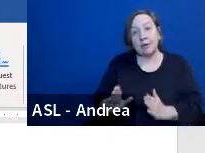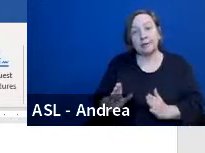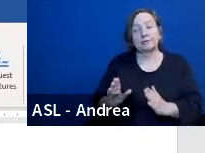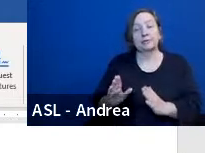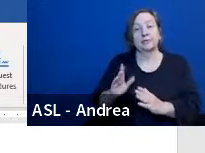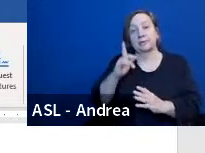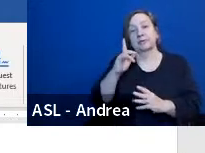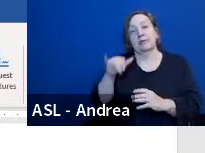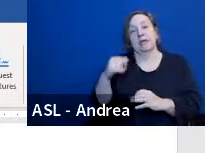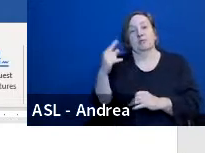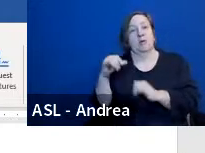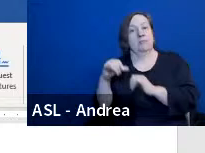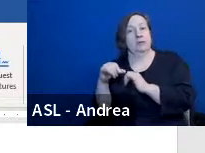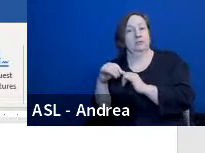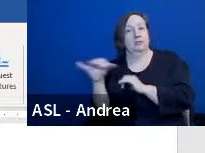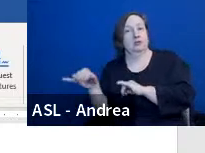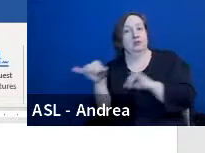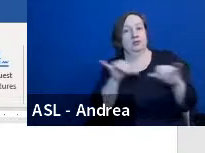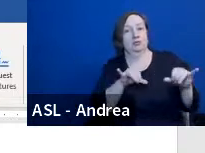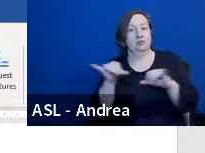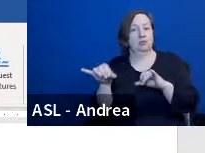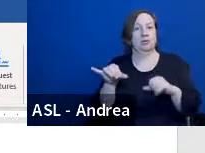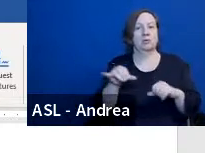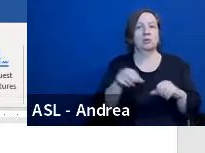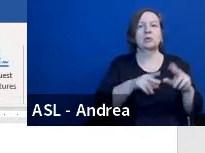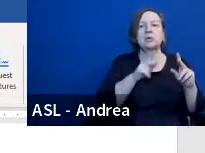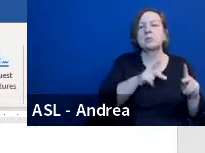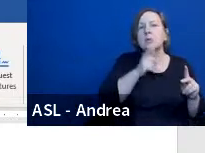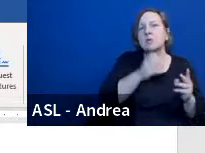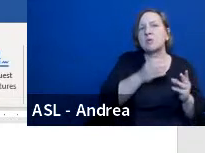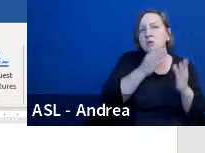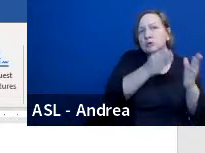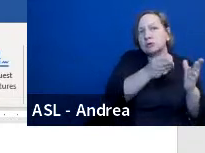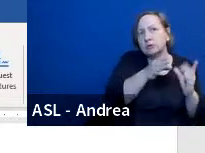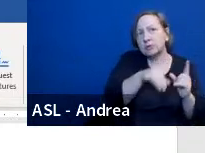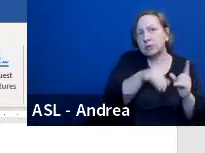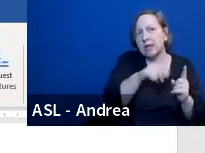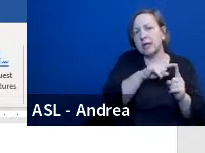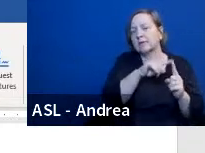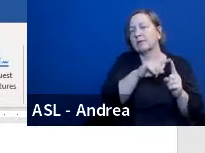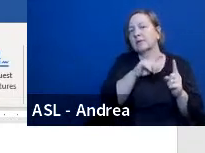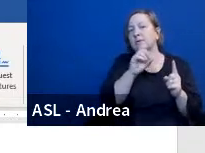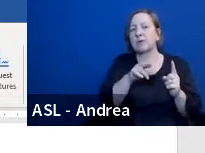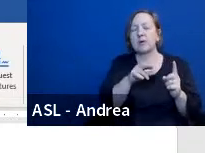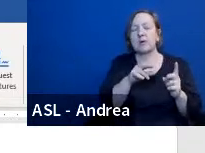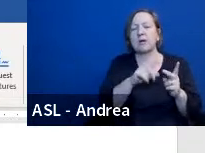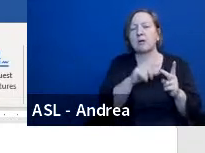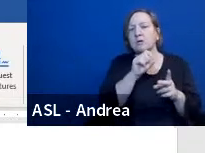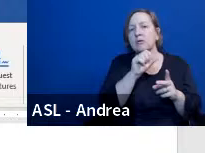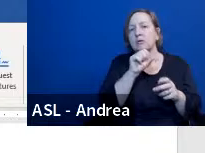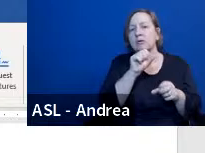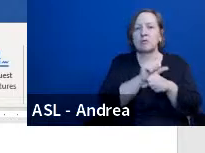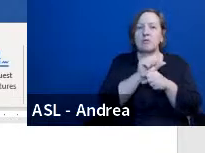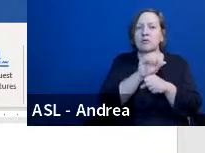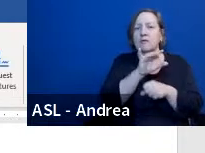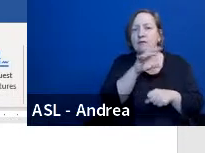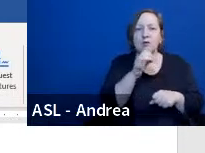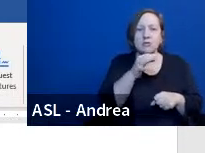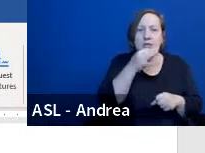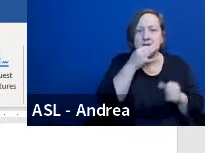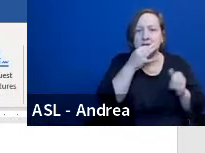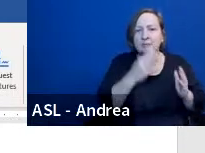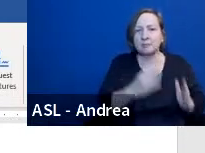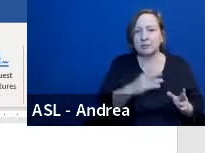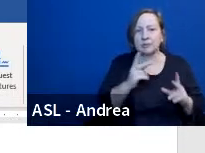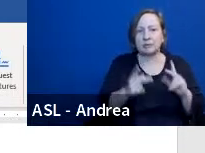contracted as a measure. But I'm wondering if the person who suggested that or otherwise workforce expert